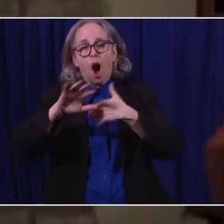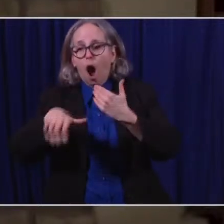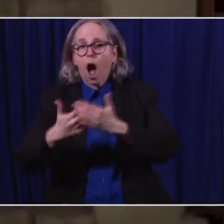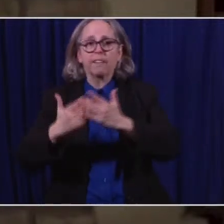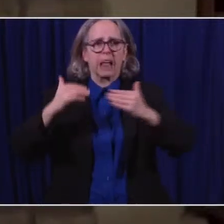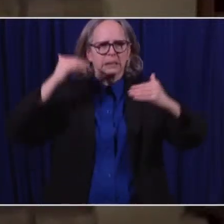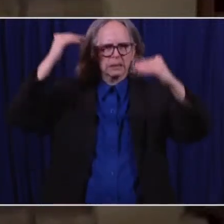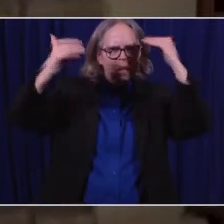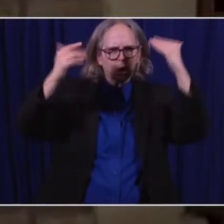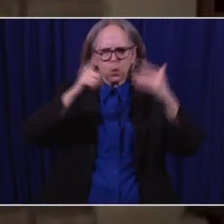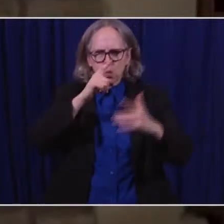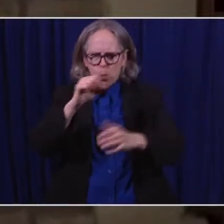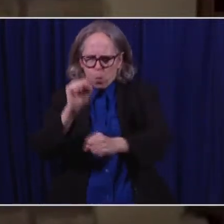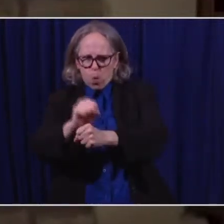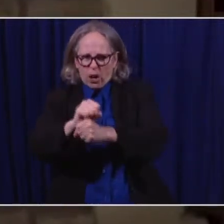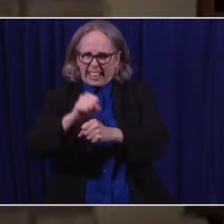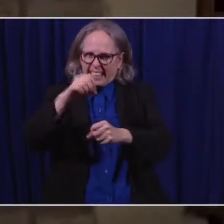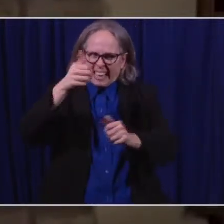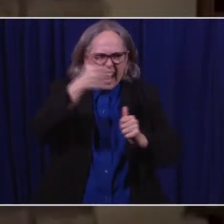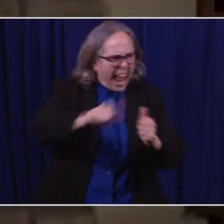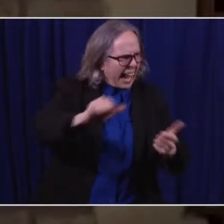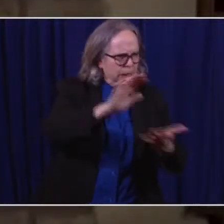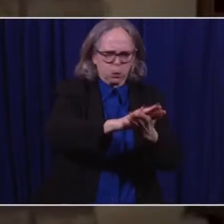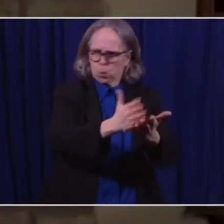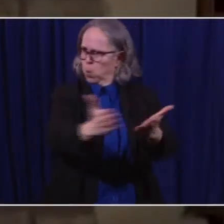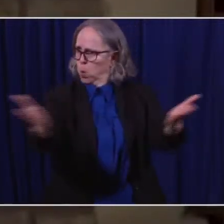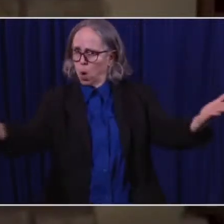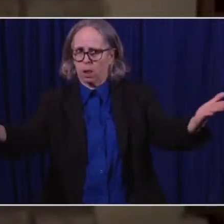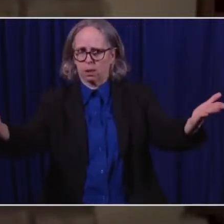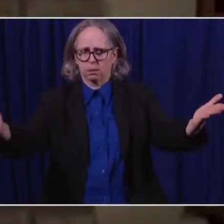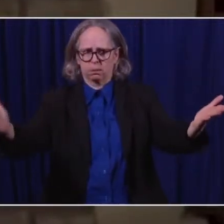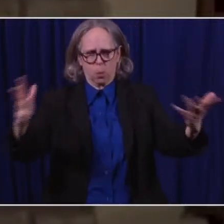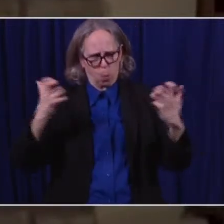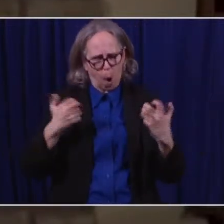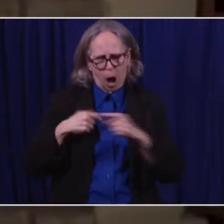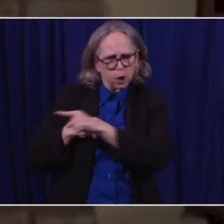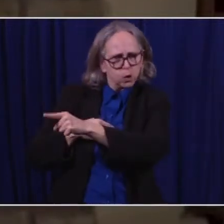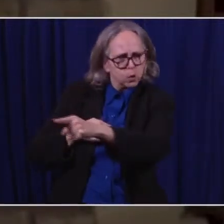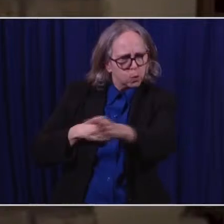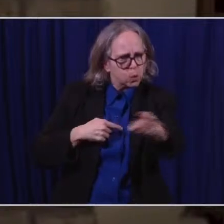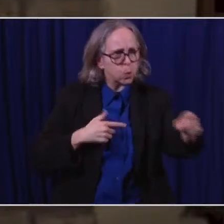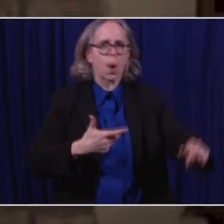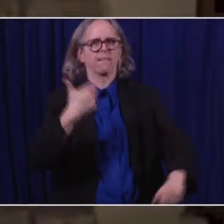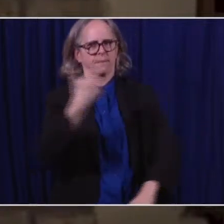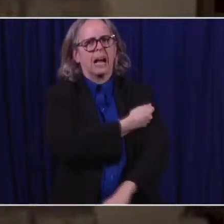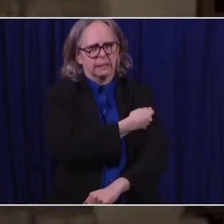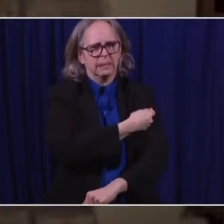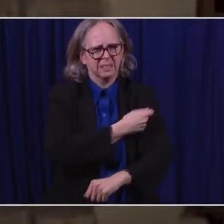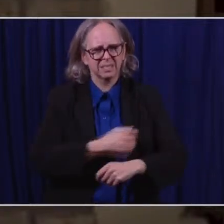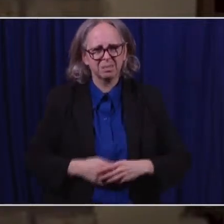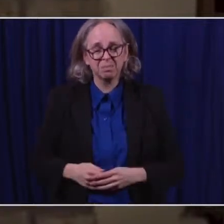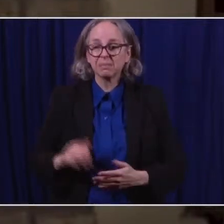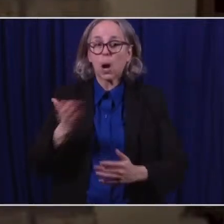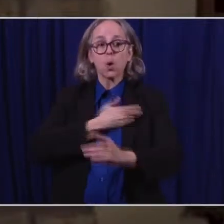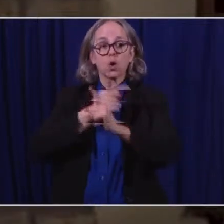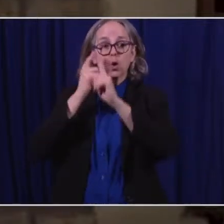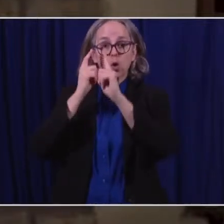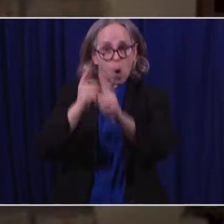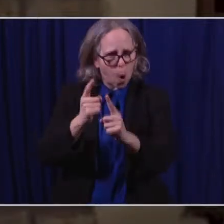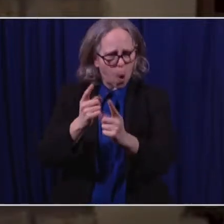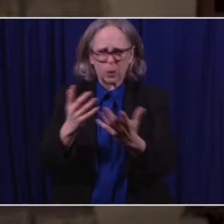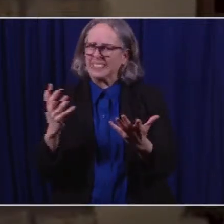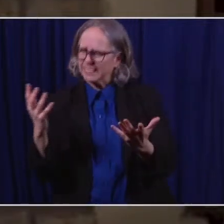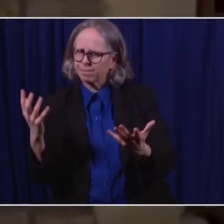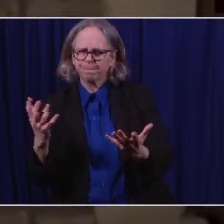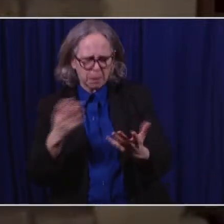who works there, who wants a shot. Our goal is for them to be able to get the first shot